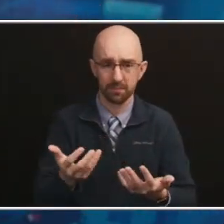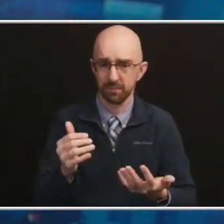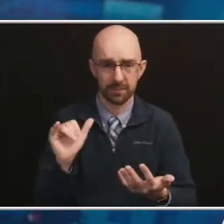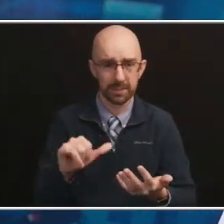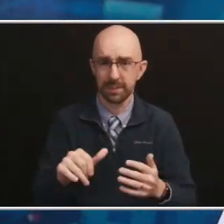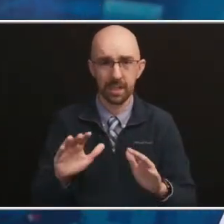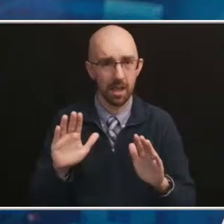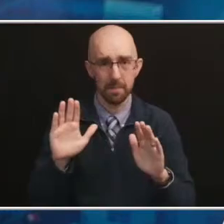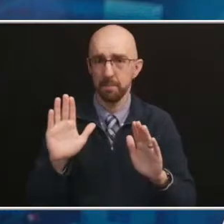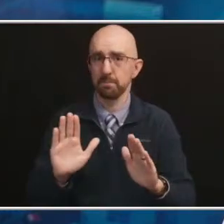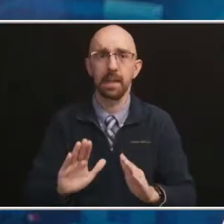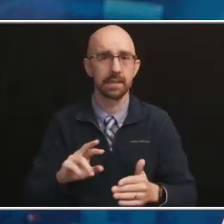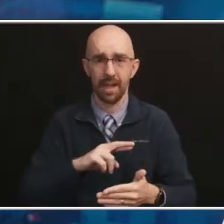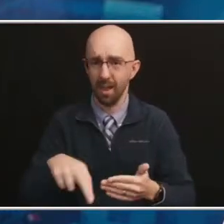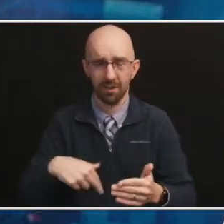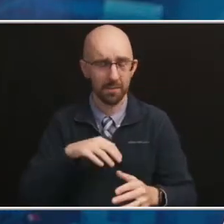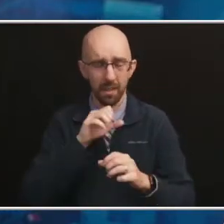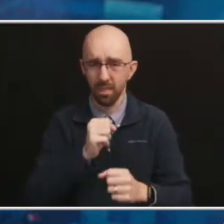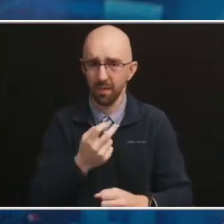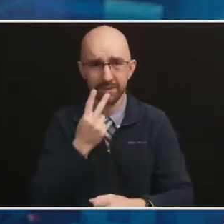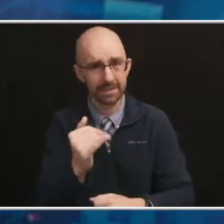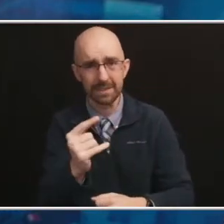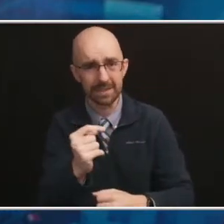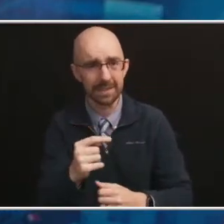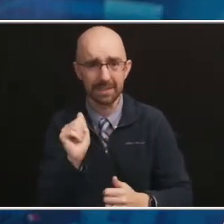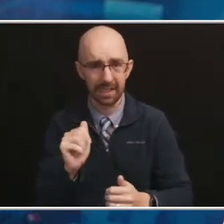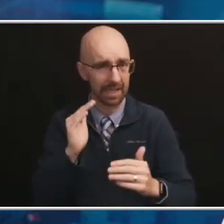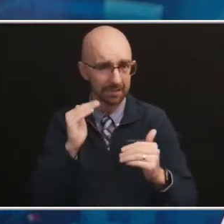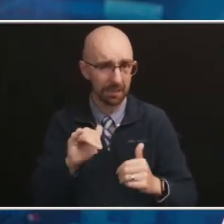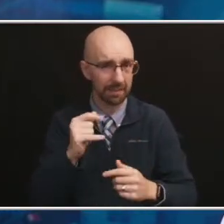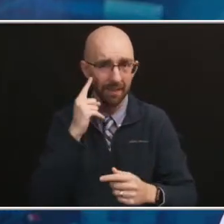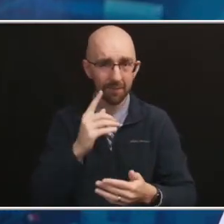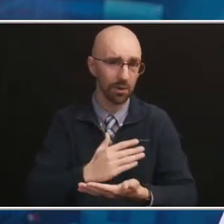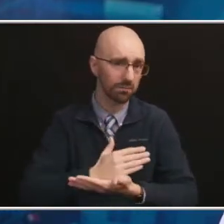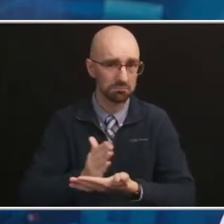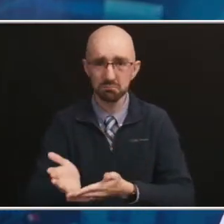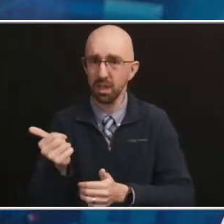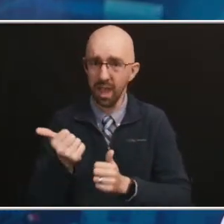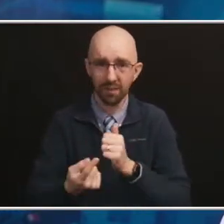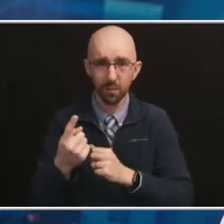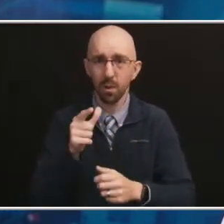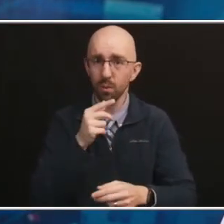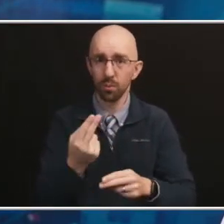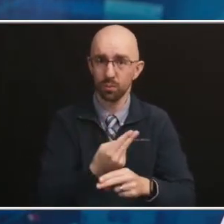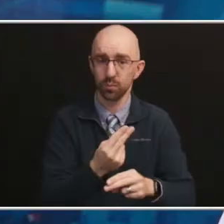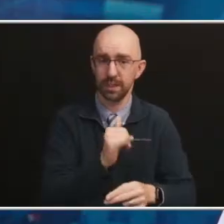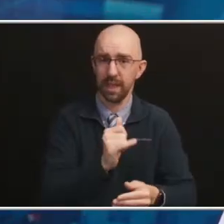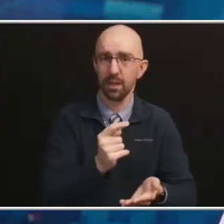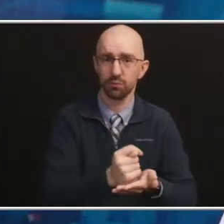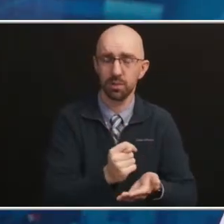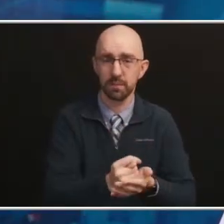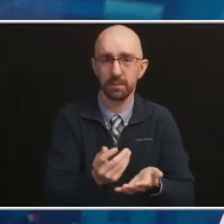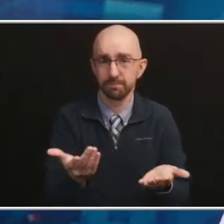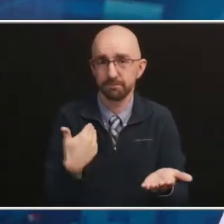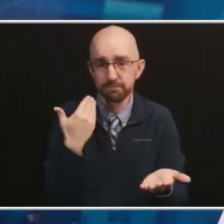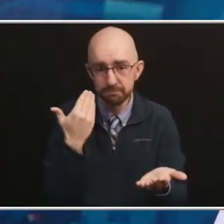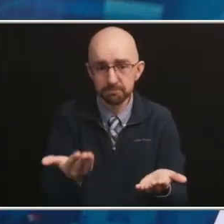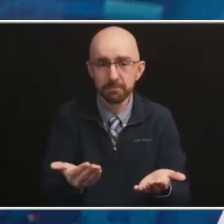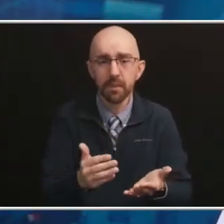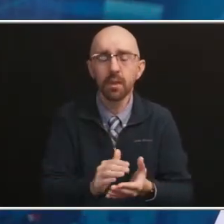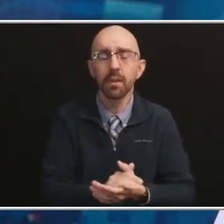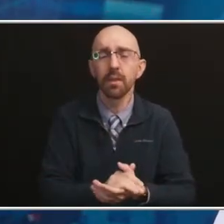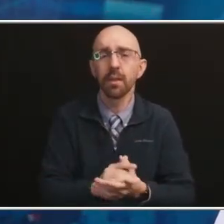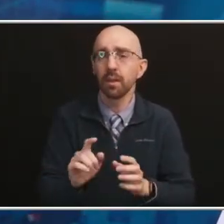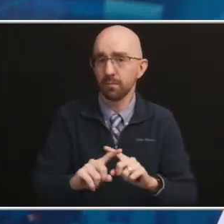amazing outcome. I love to hear it. I don't know if we can expect that for every patient who goes on this, on one of these drugs, but it's